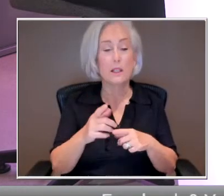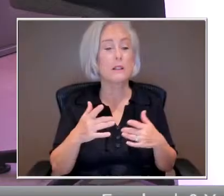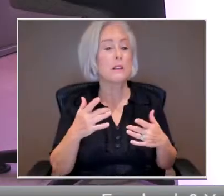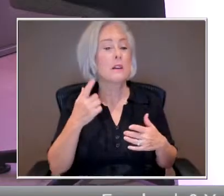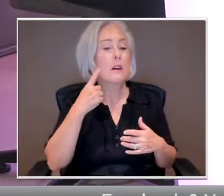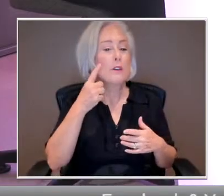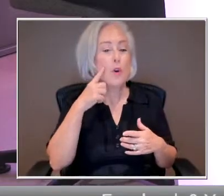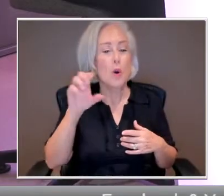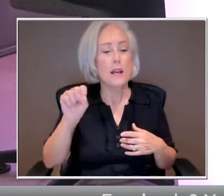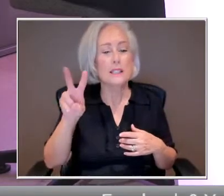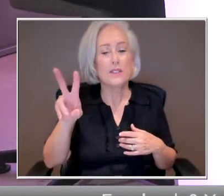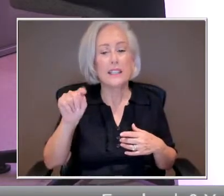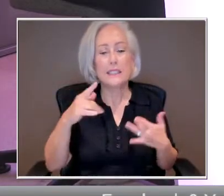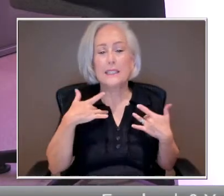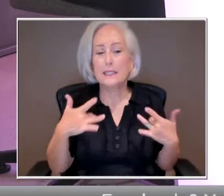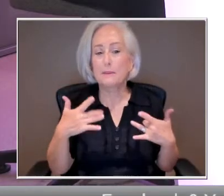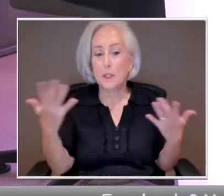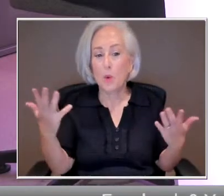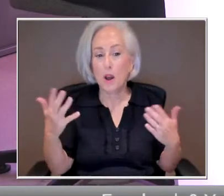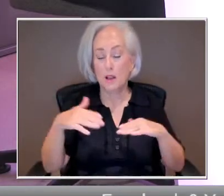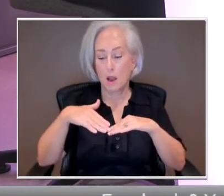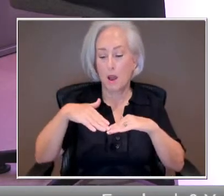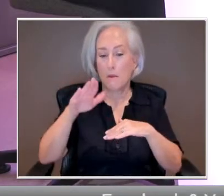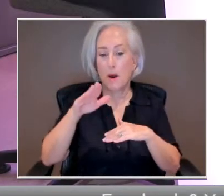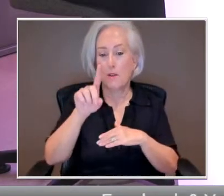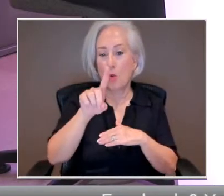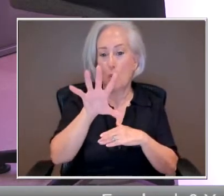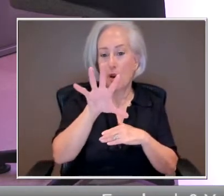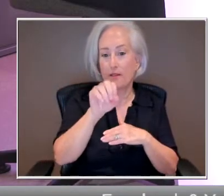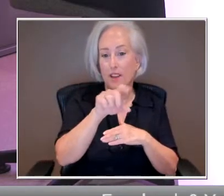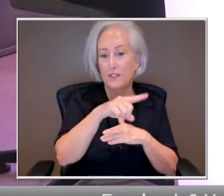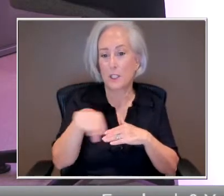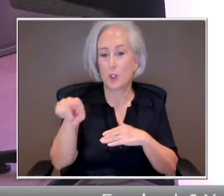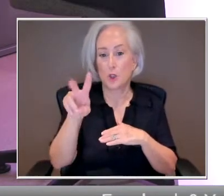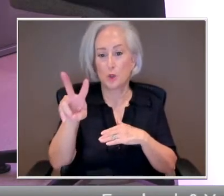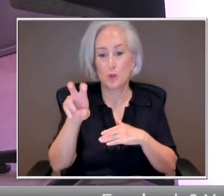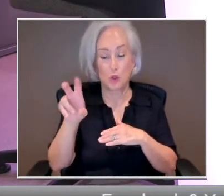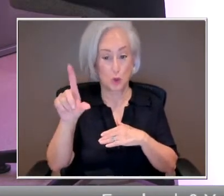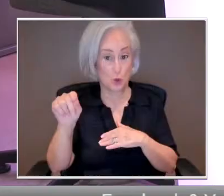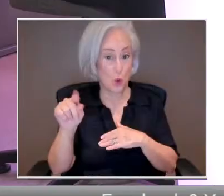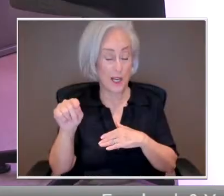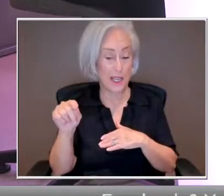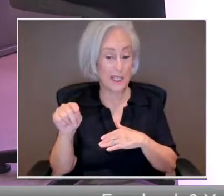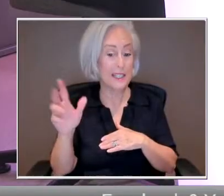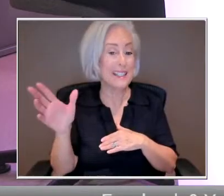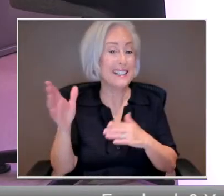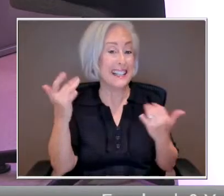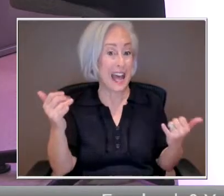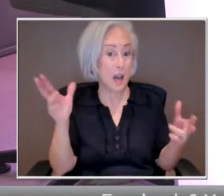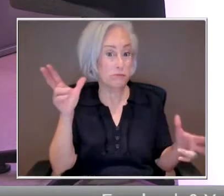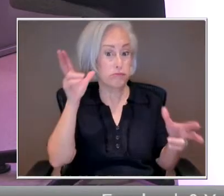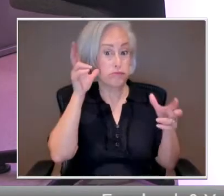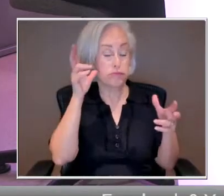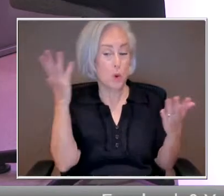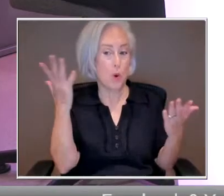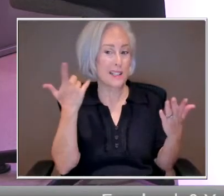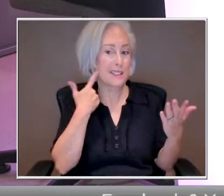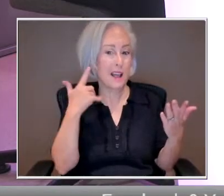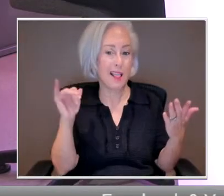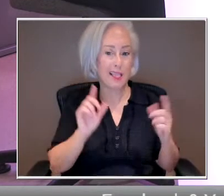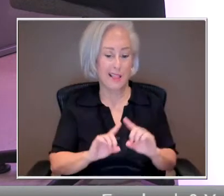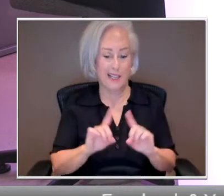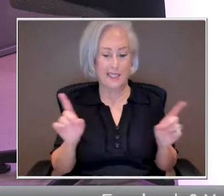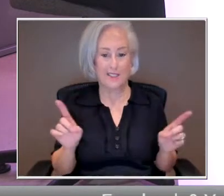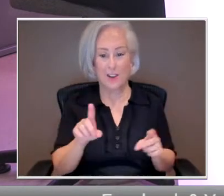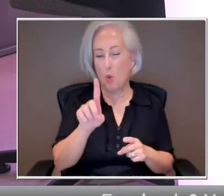SVT? Usually anything above 150 to about 220. Okay, so let's listen to the difference because we have a heartbeat of 158.